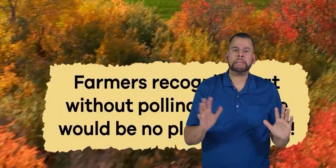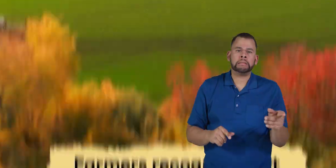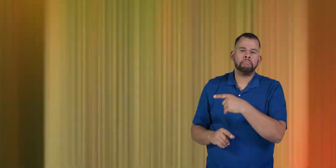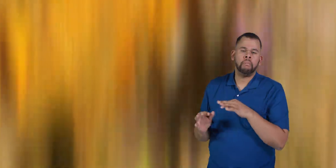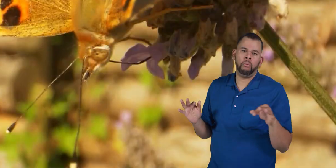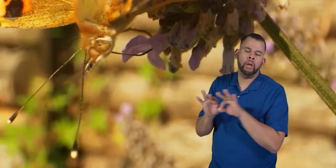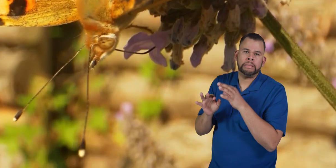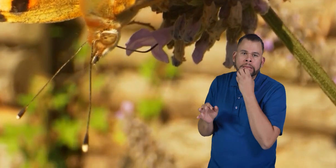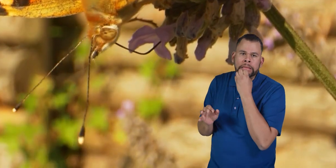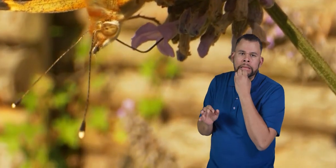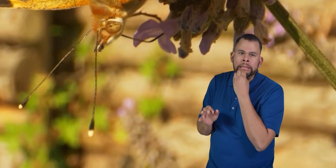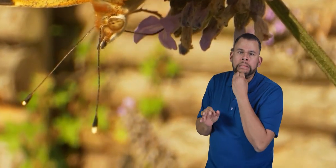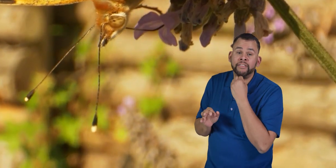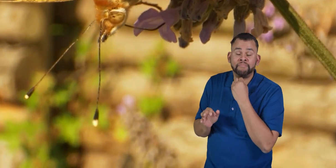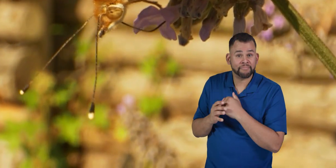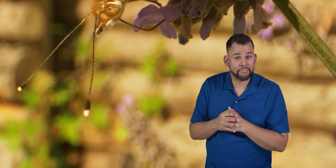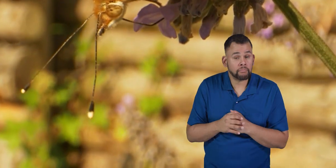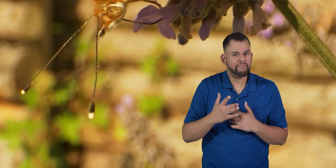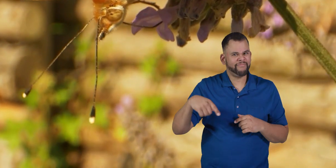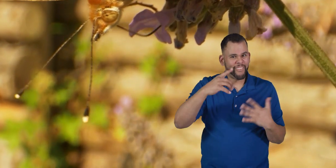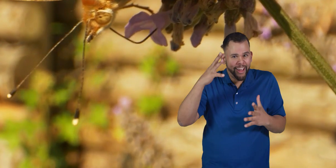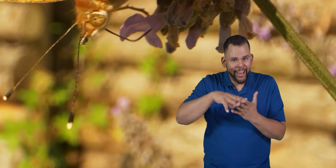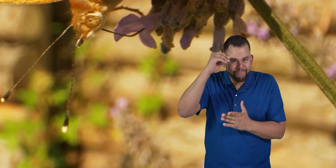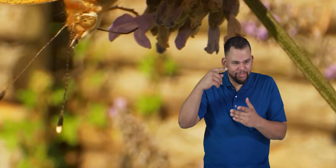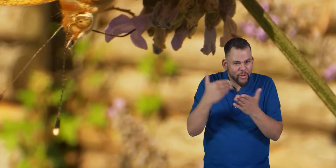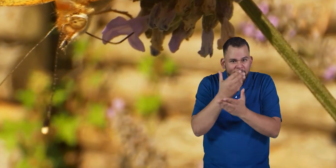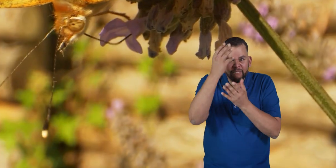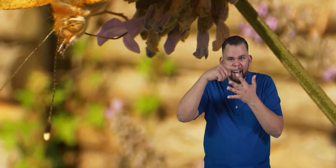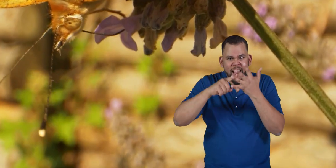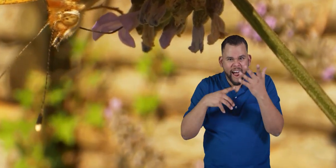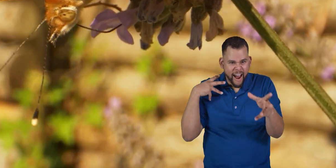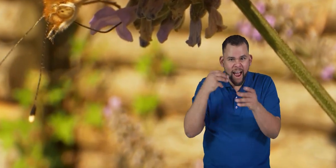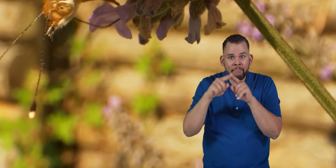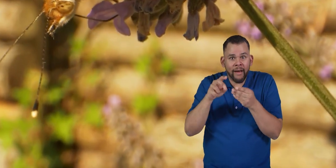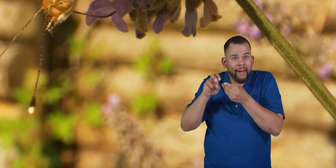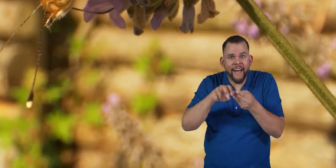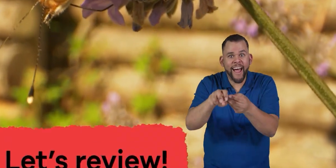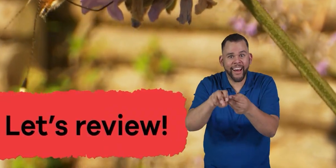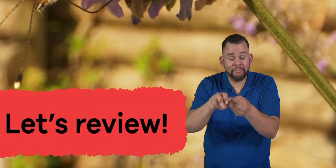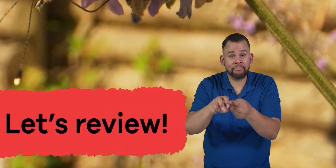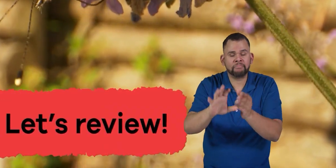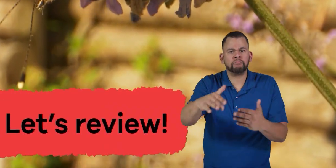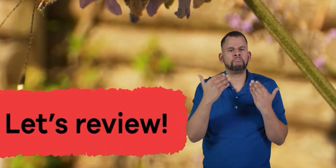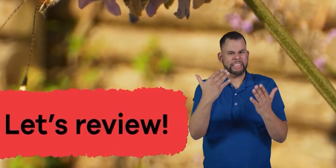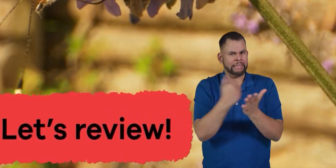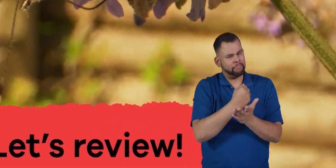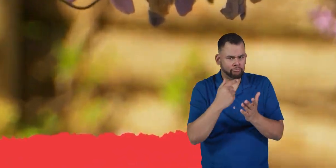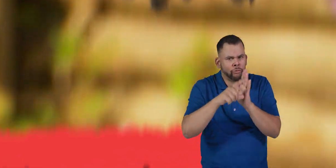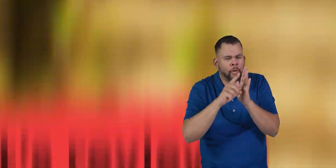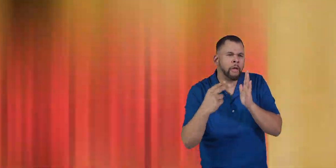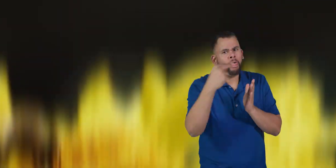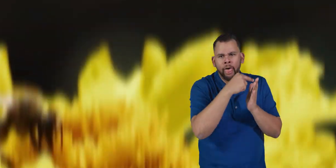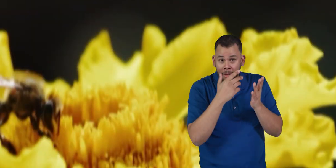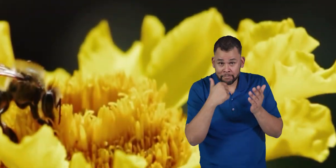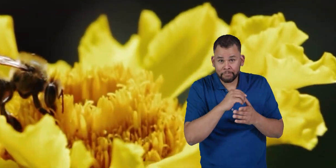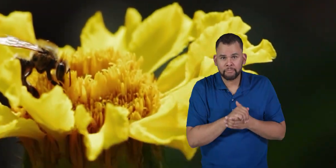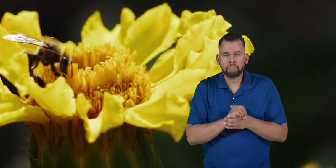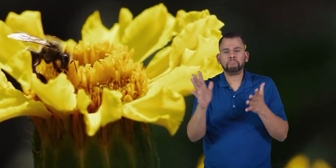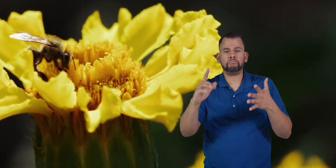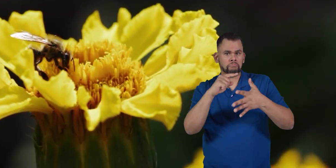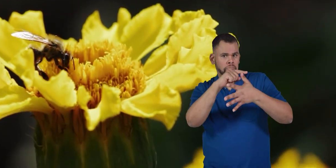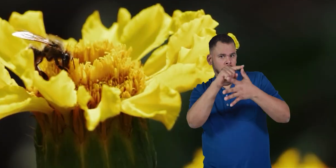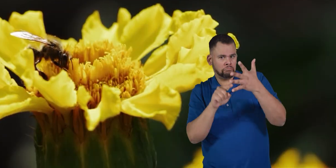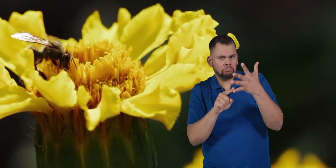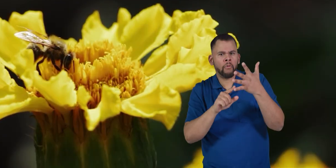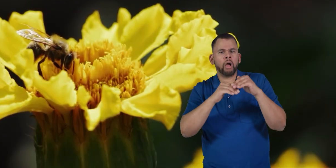we have just learned a lot of facts about pollinators let's review choose the word